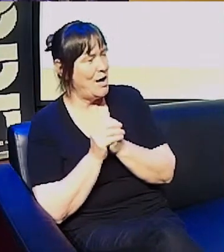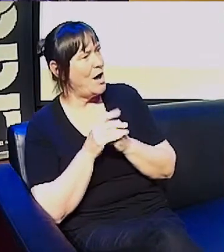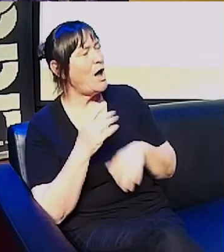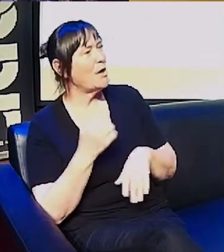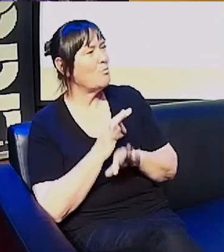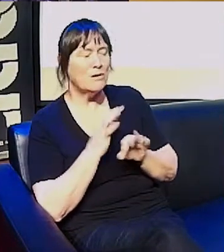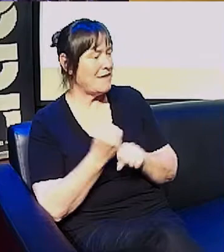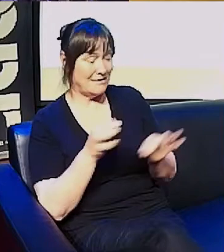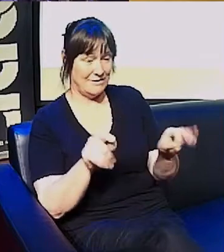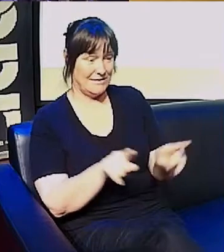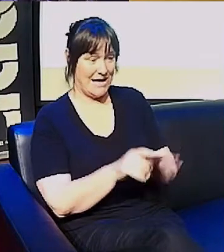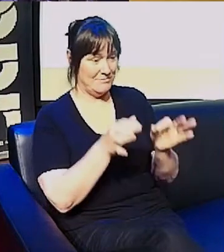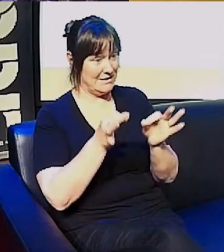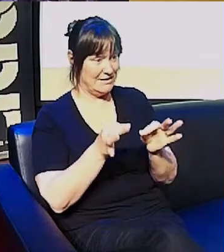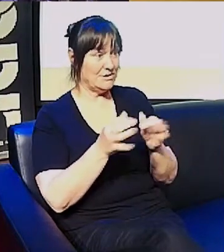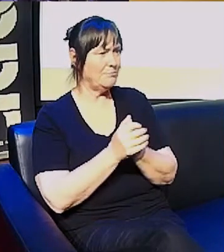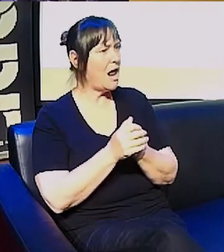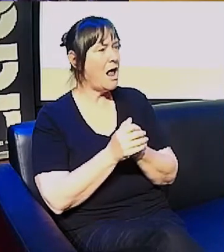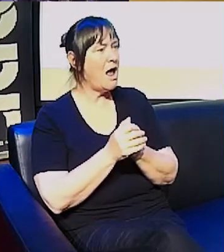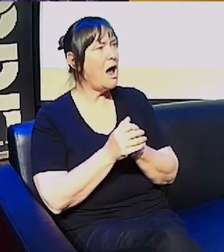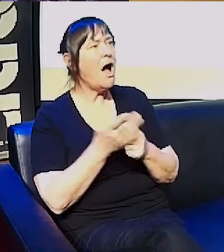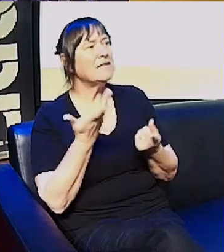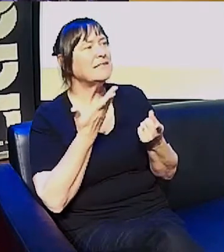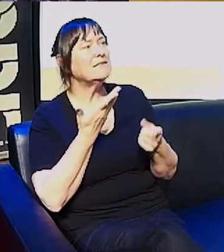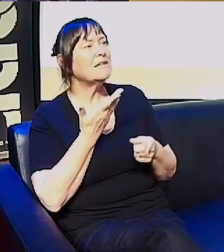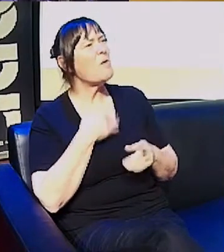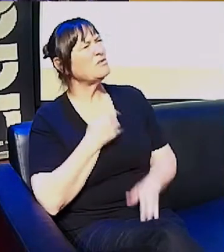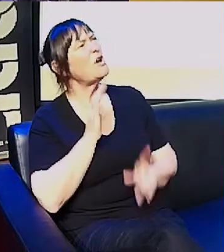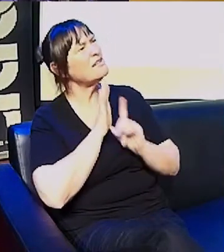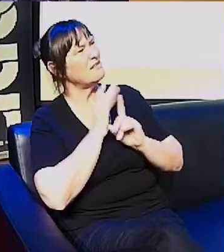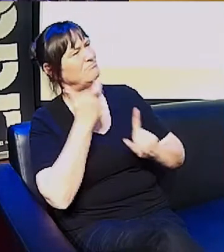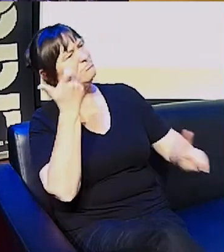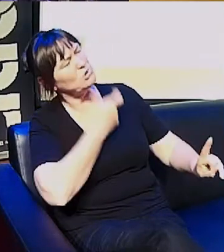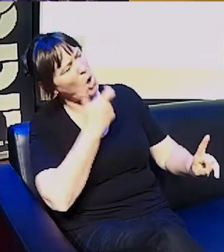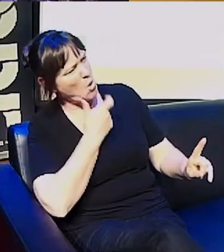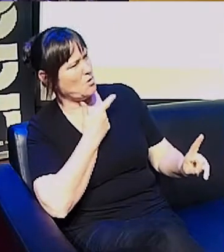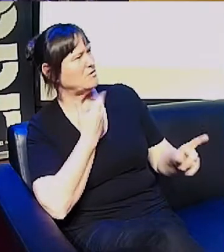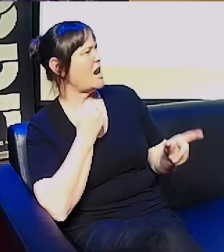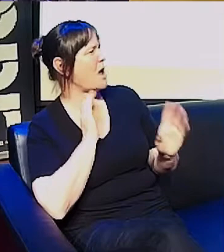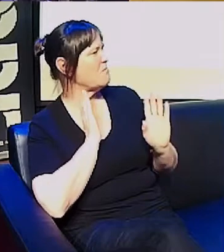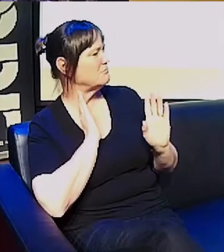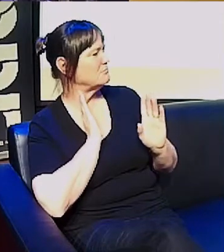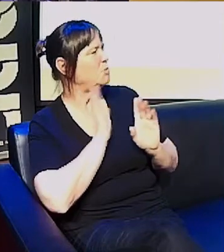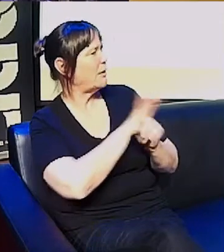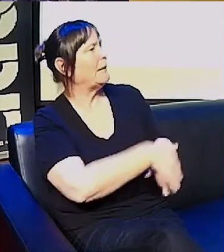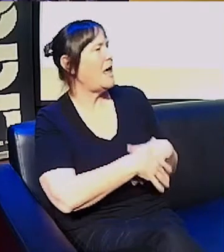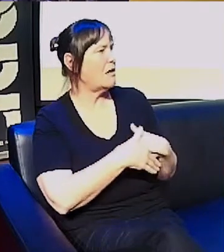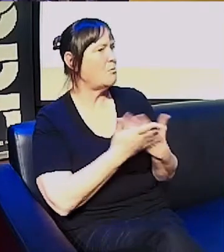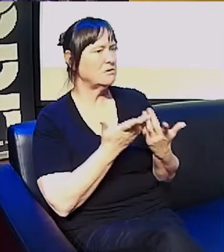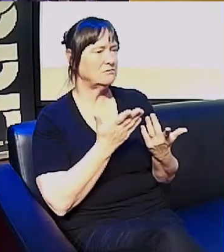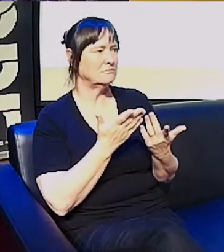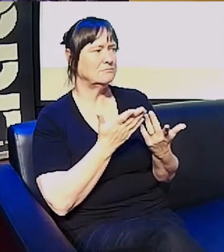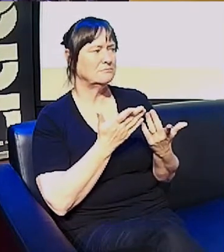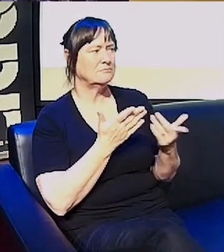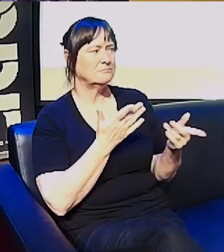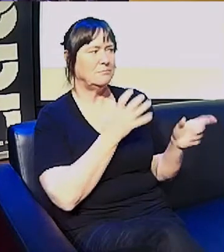again today. But at the time, the intention was not to endorse those acts, it was to mock, and that's the reality of the situation. Going back to Todd